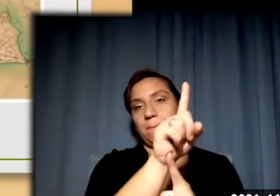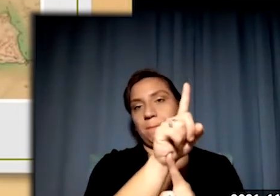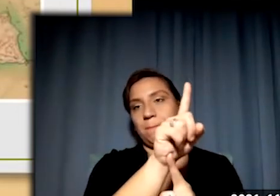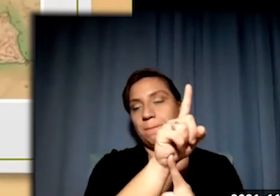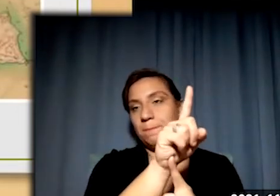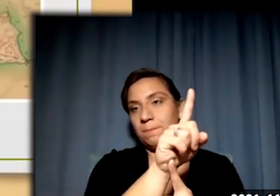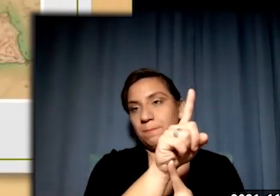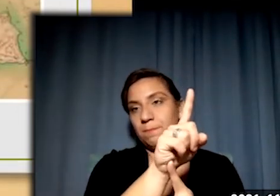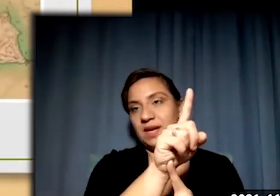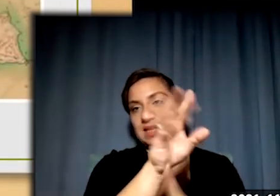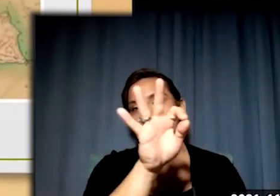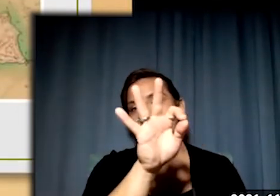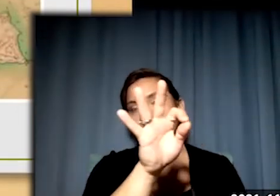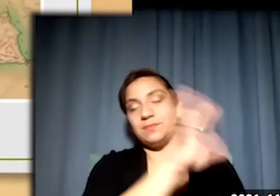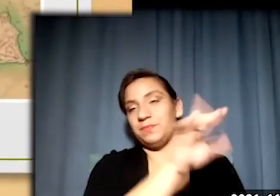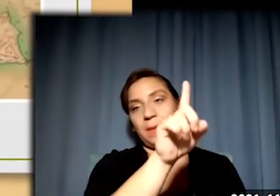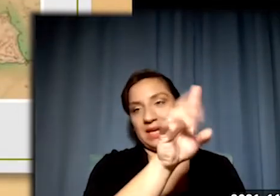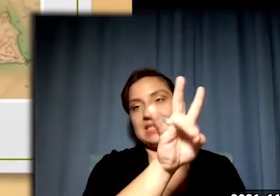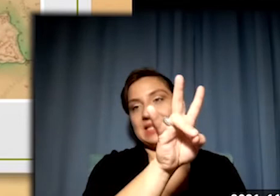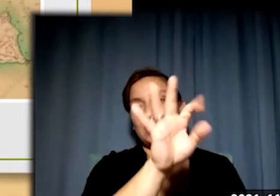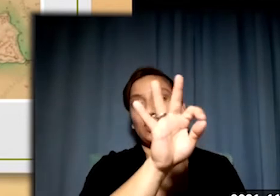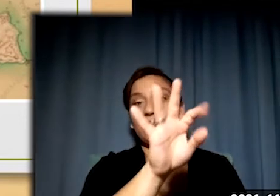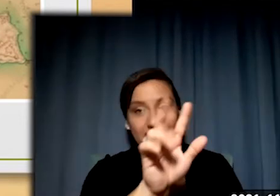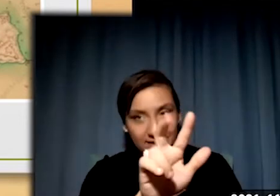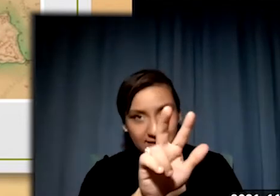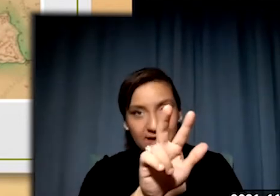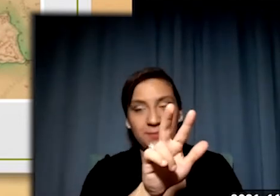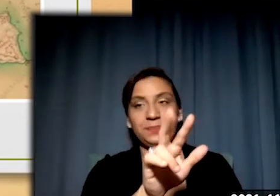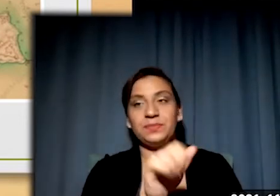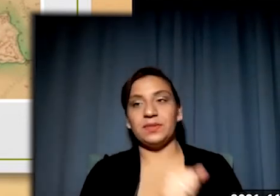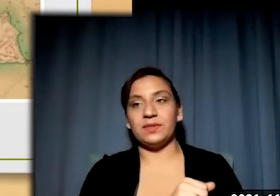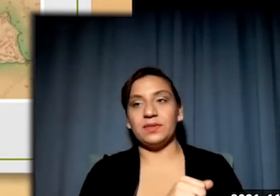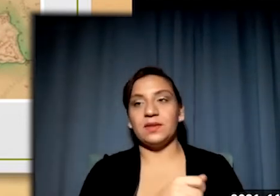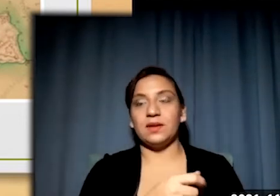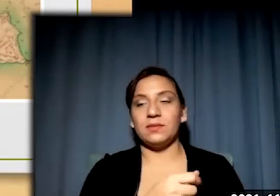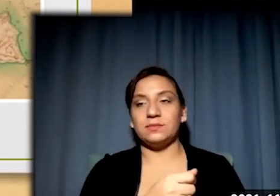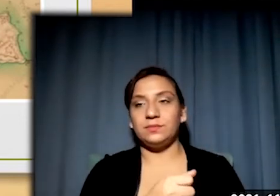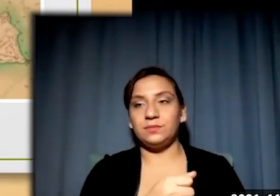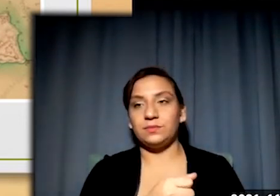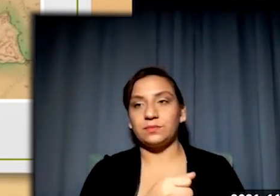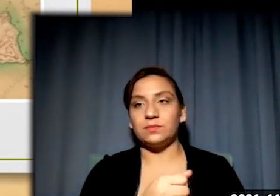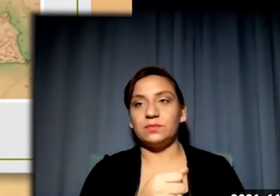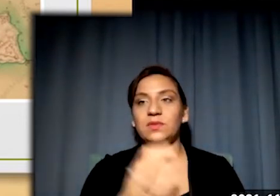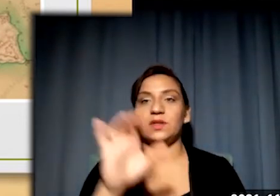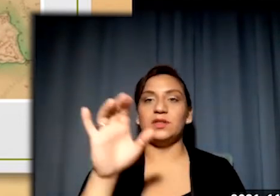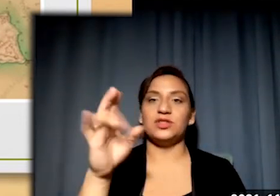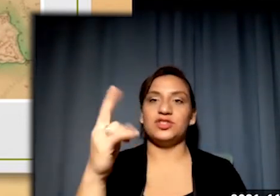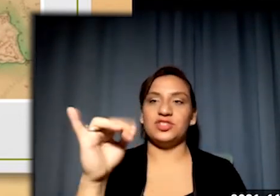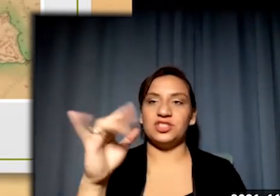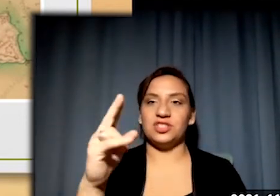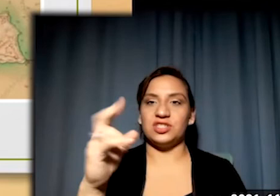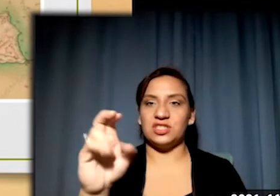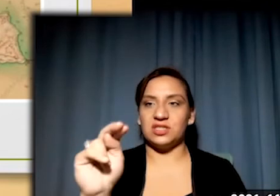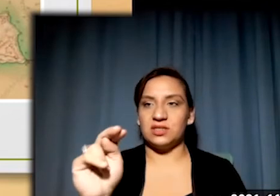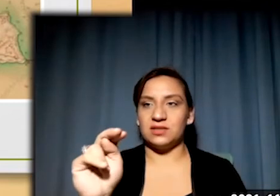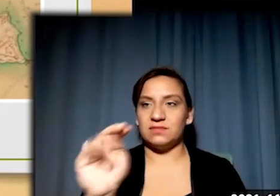1783. In 19th century maps, the Trincheron was identified as the third defensive line.